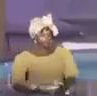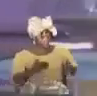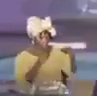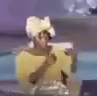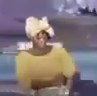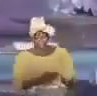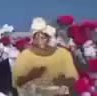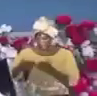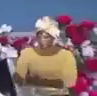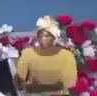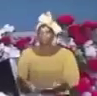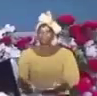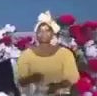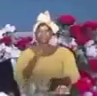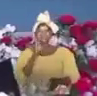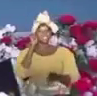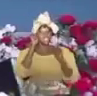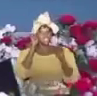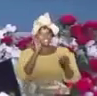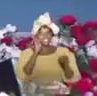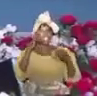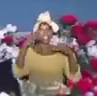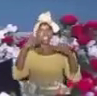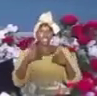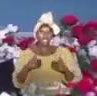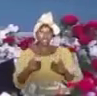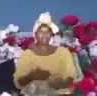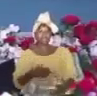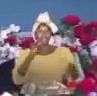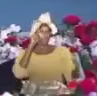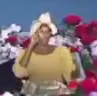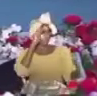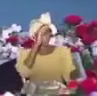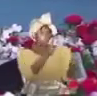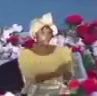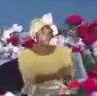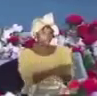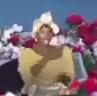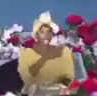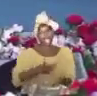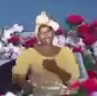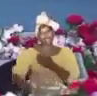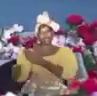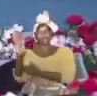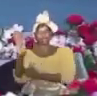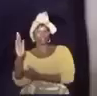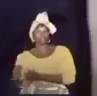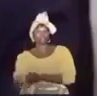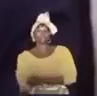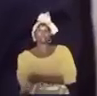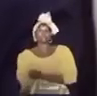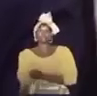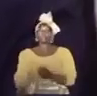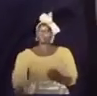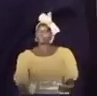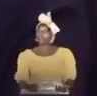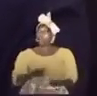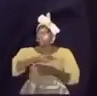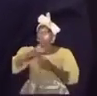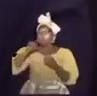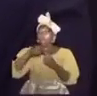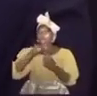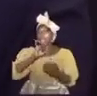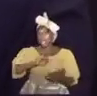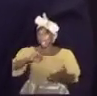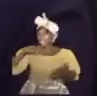had left was his wife and his God. But then, when I study the book of Job,